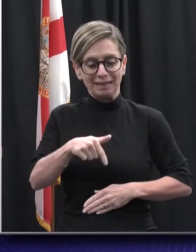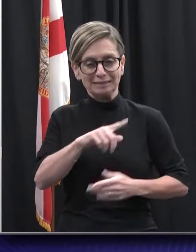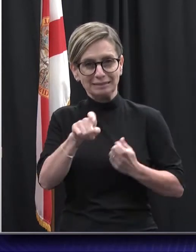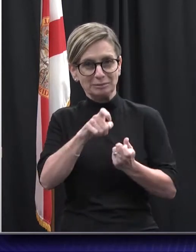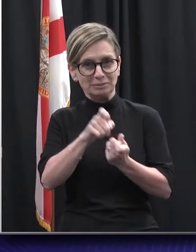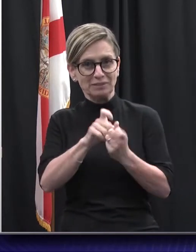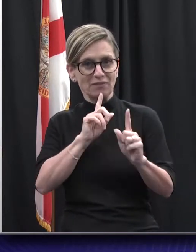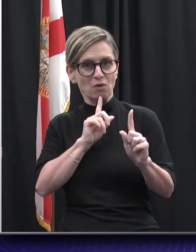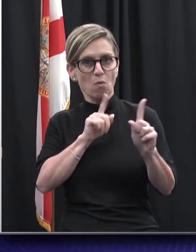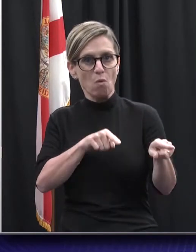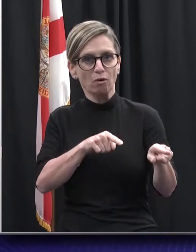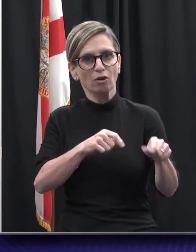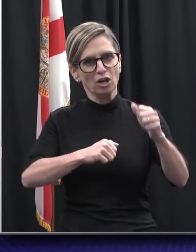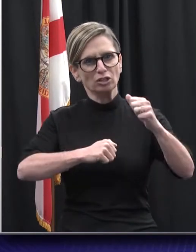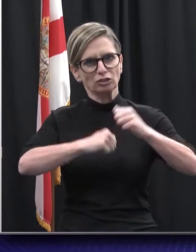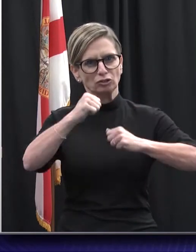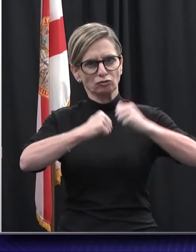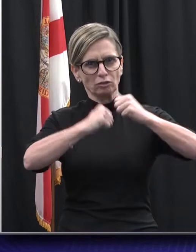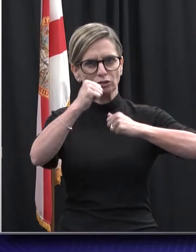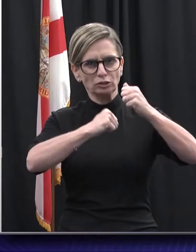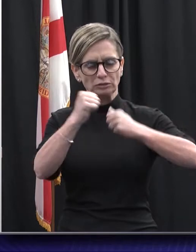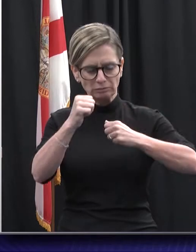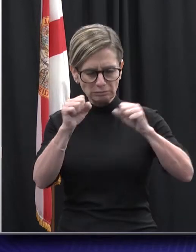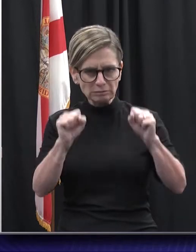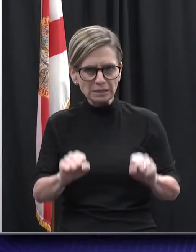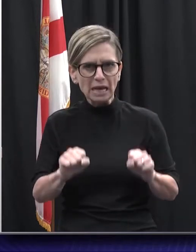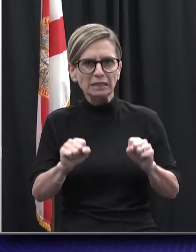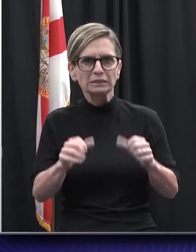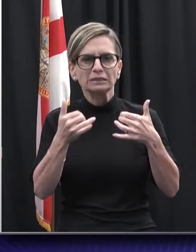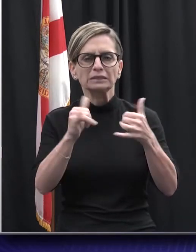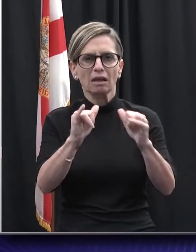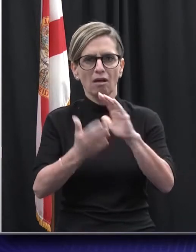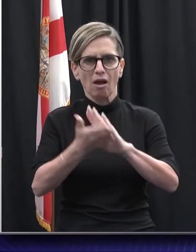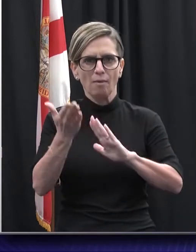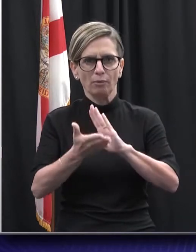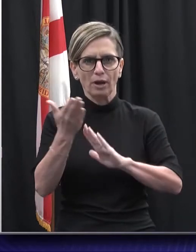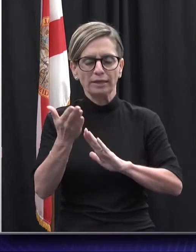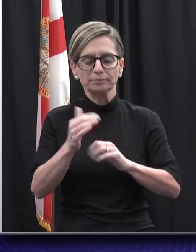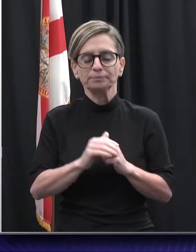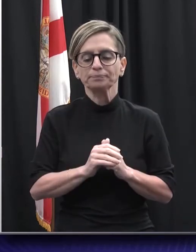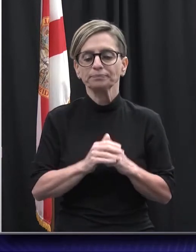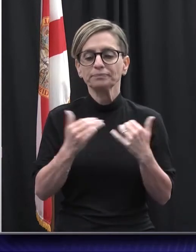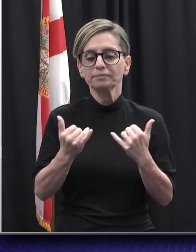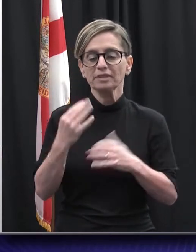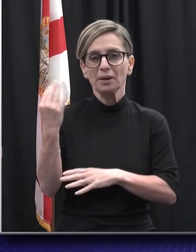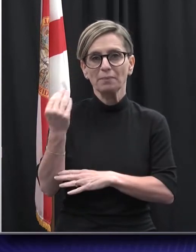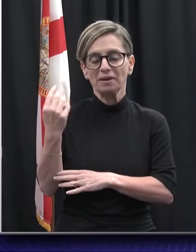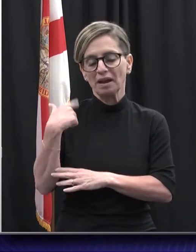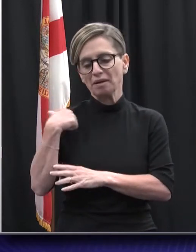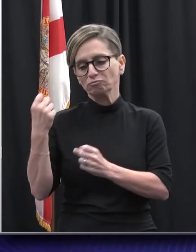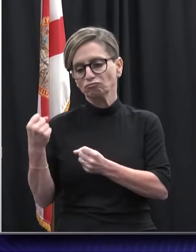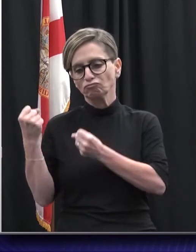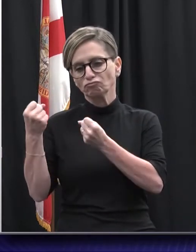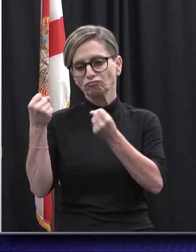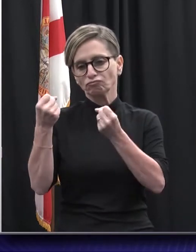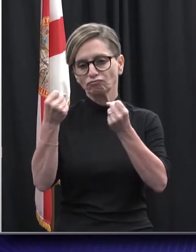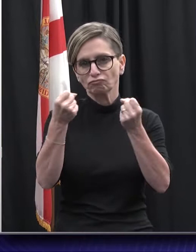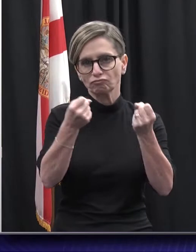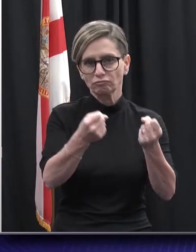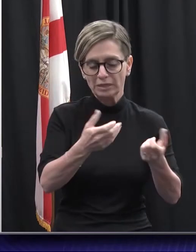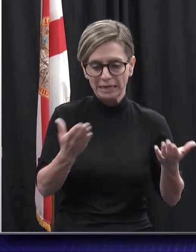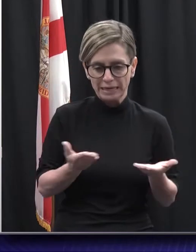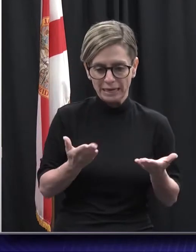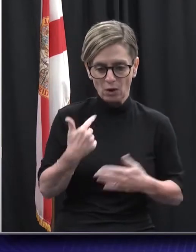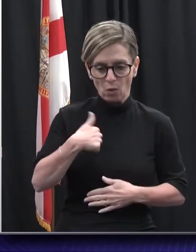an allowable activity. Now, on Monday, as I was driving in to work from my neighborhood, we have a